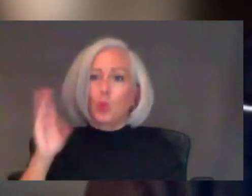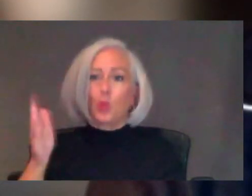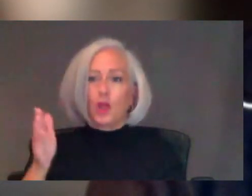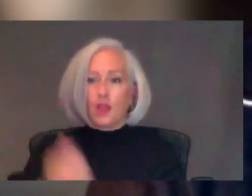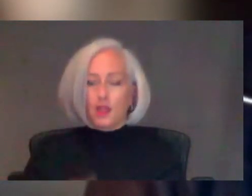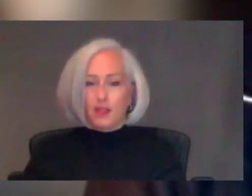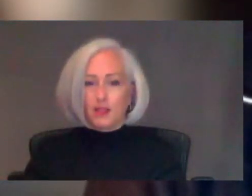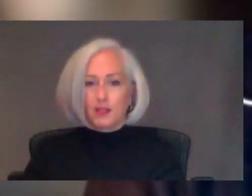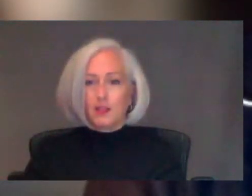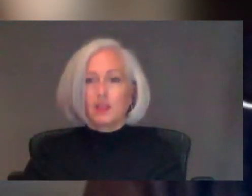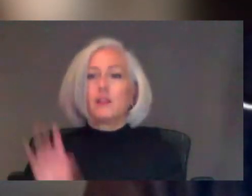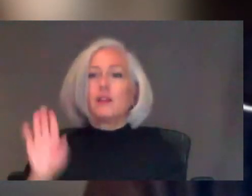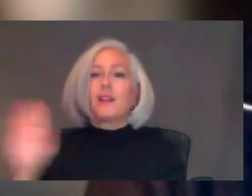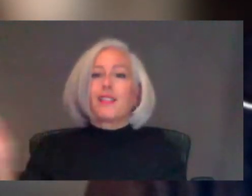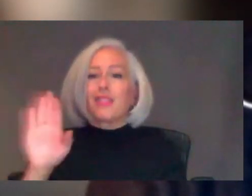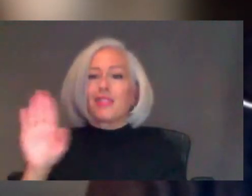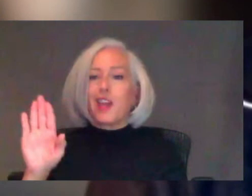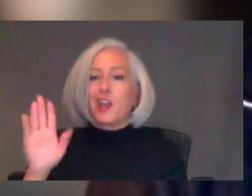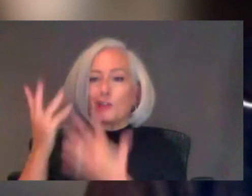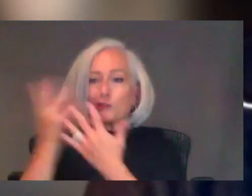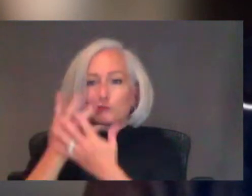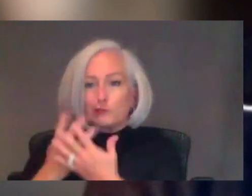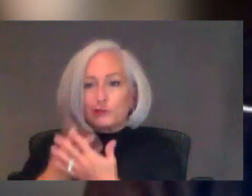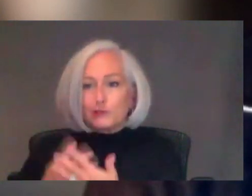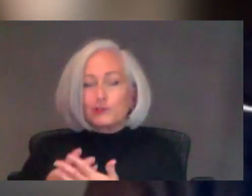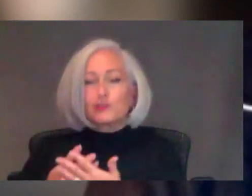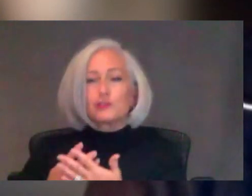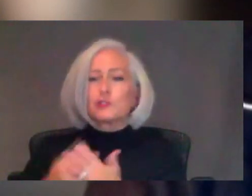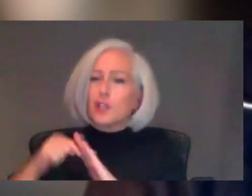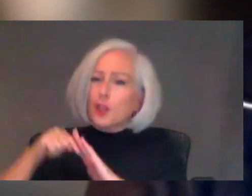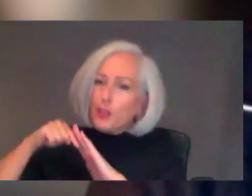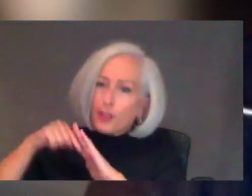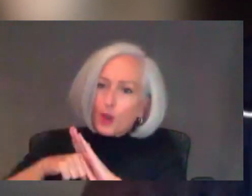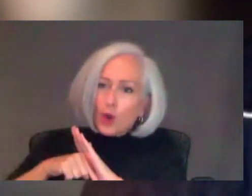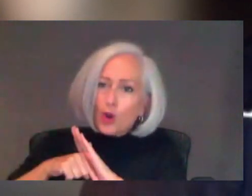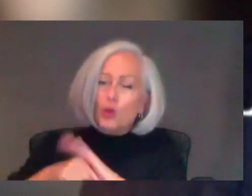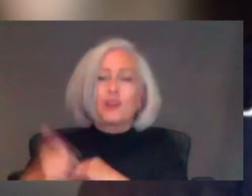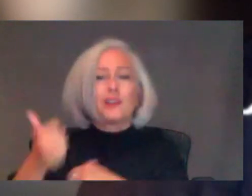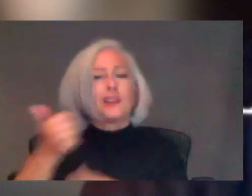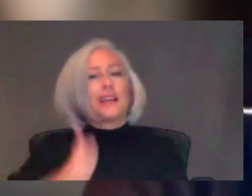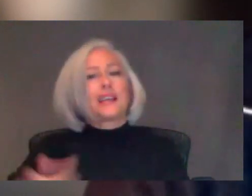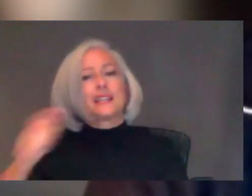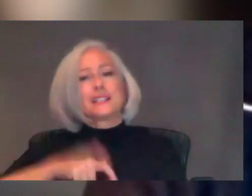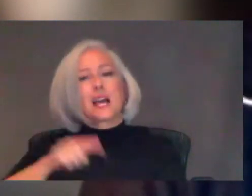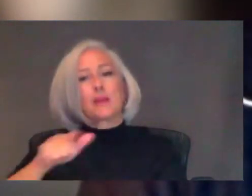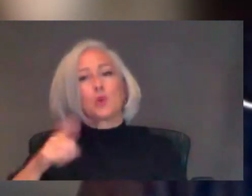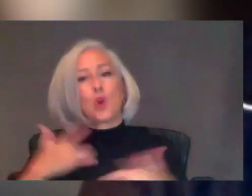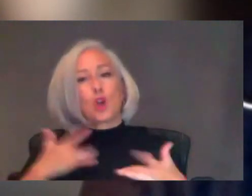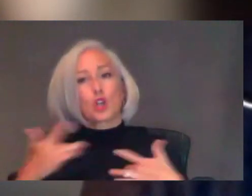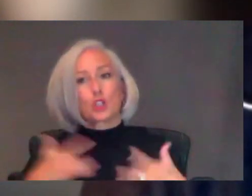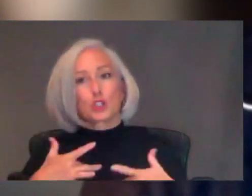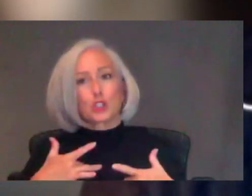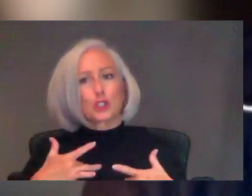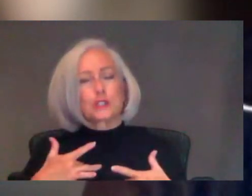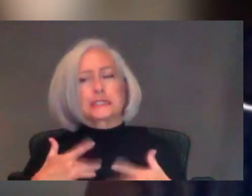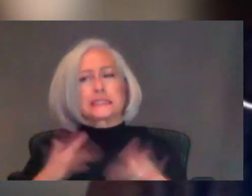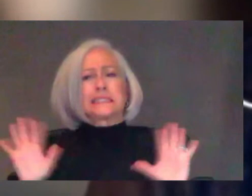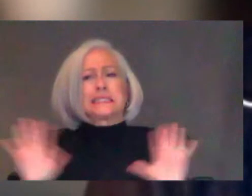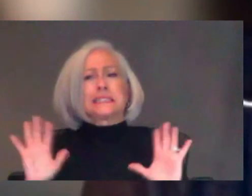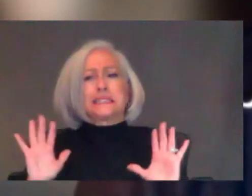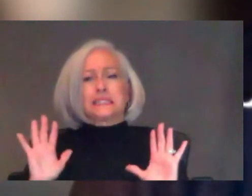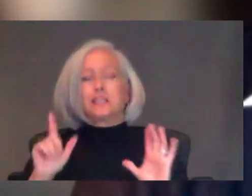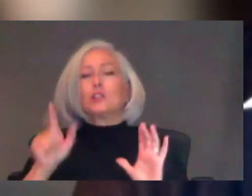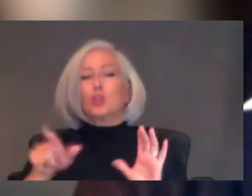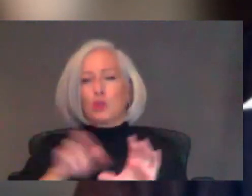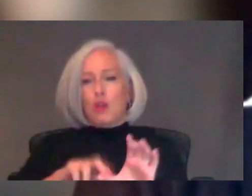A number of my very close family members are not, and it terrifies me every single day. I